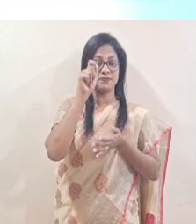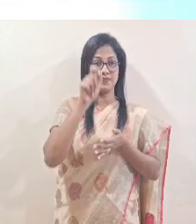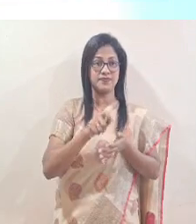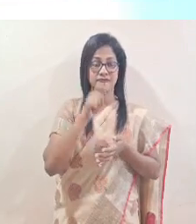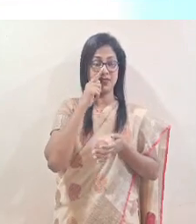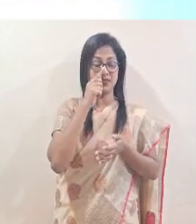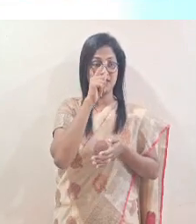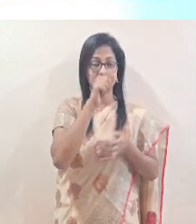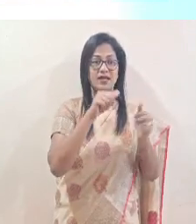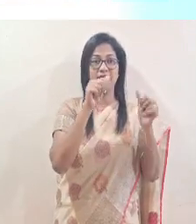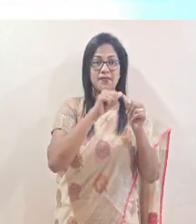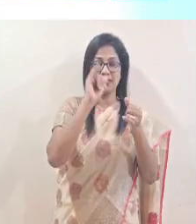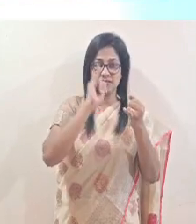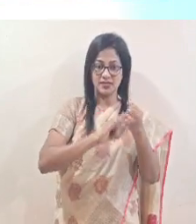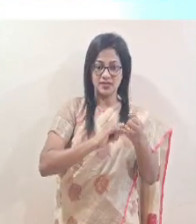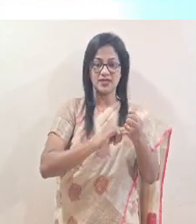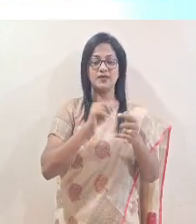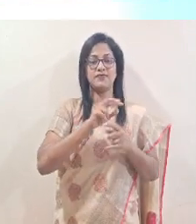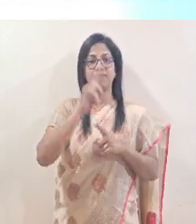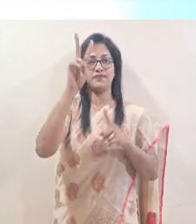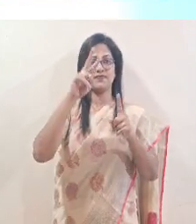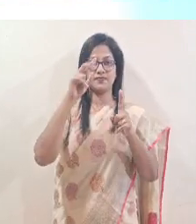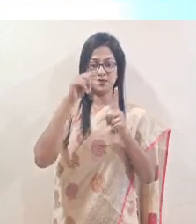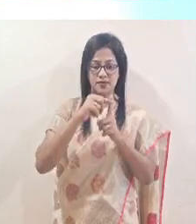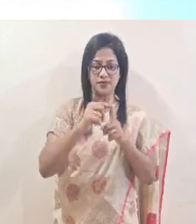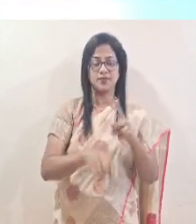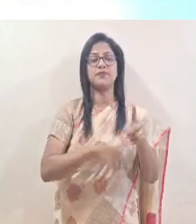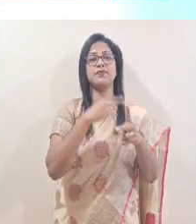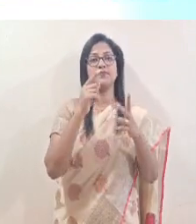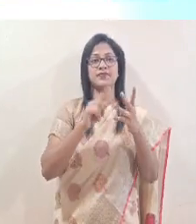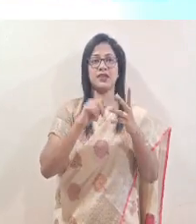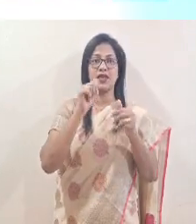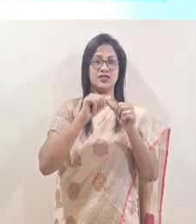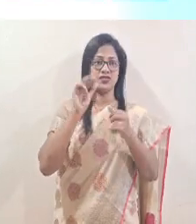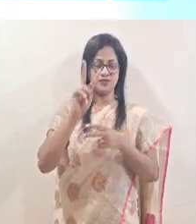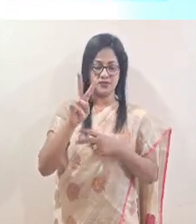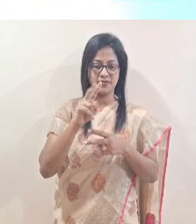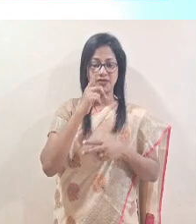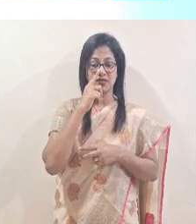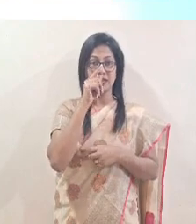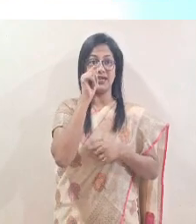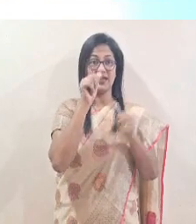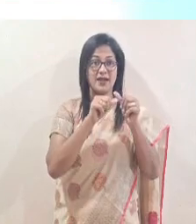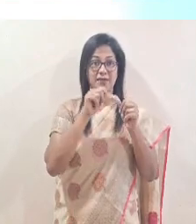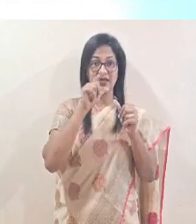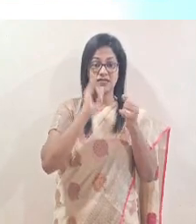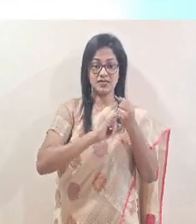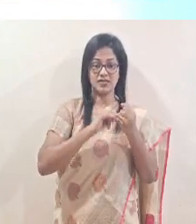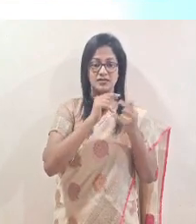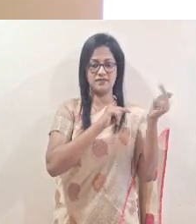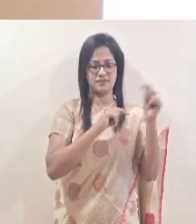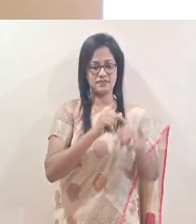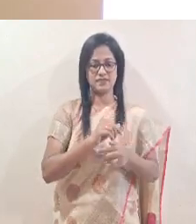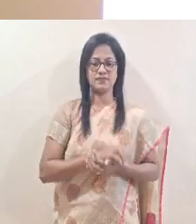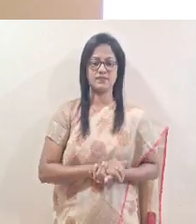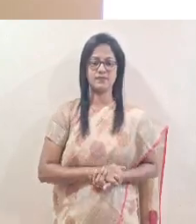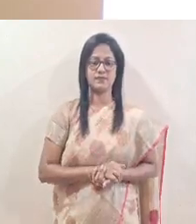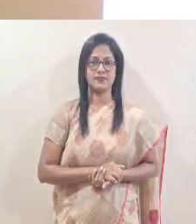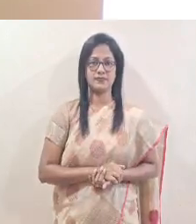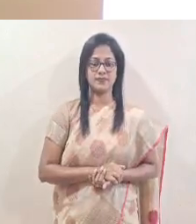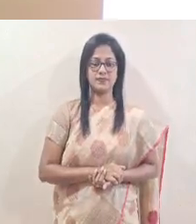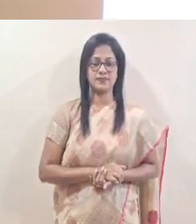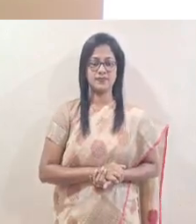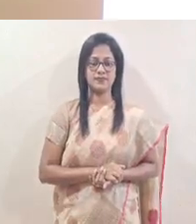Almas Siddiqui, Veeramaniganda Prabhu, and Ashish Verma. I guess Almas Siddiqui is presenting. Please. Yeah.